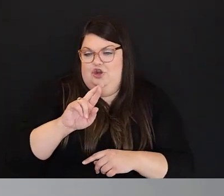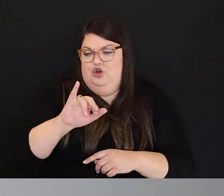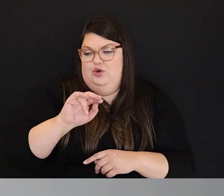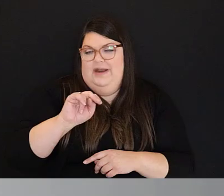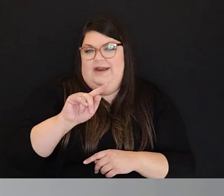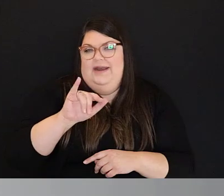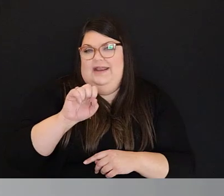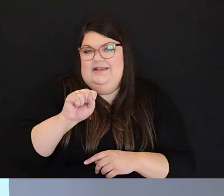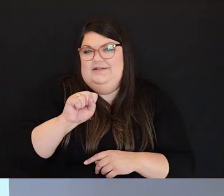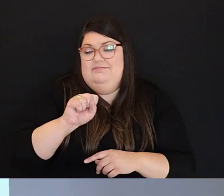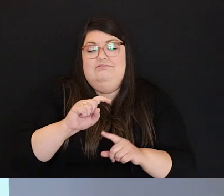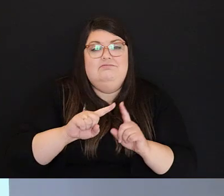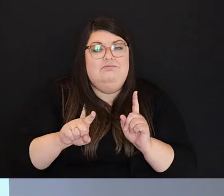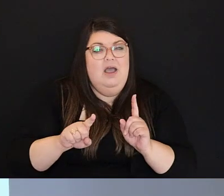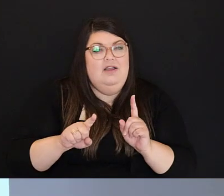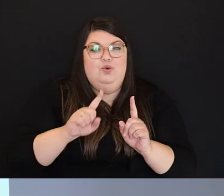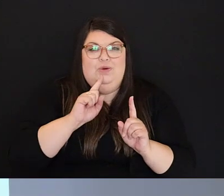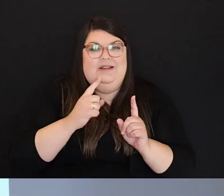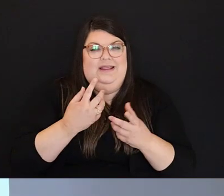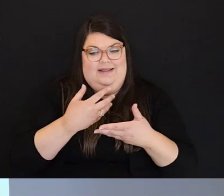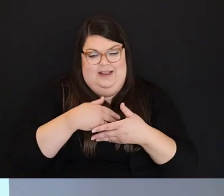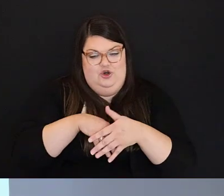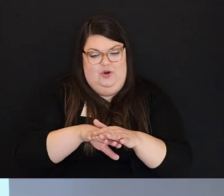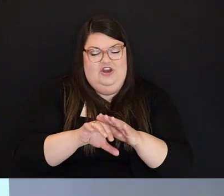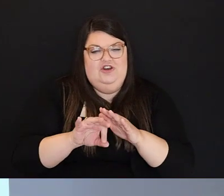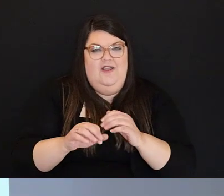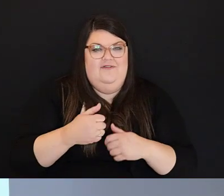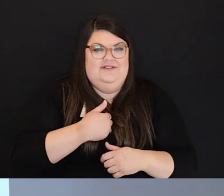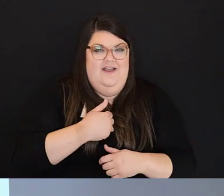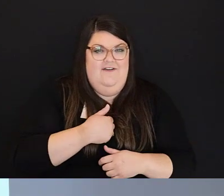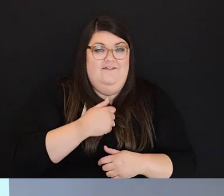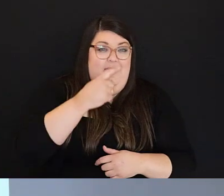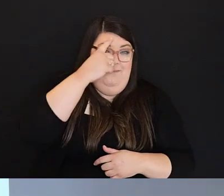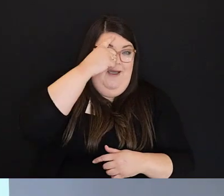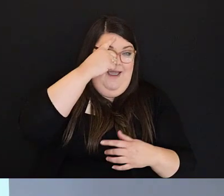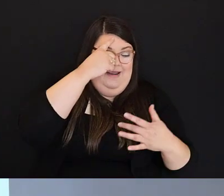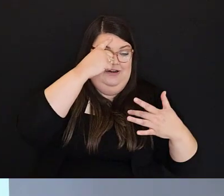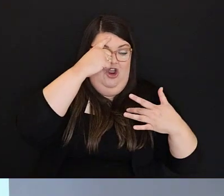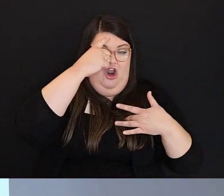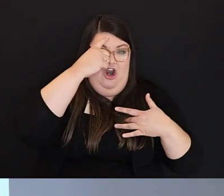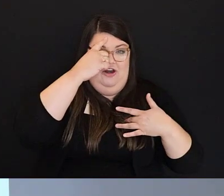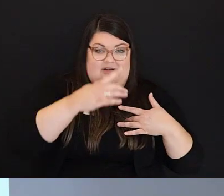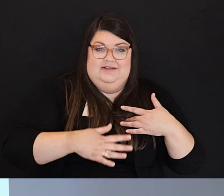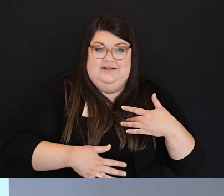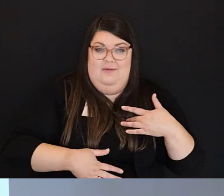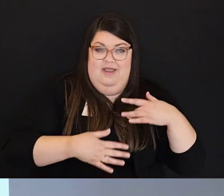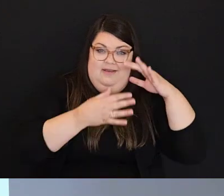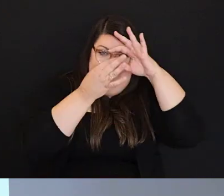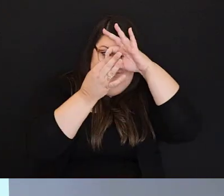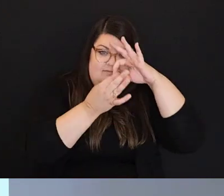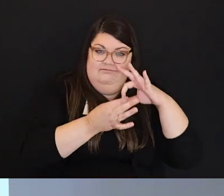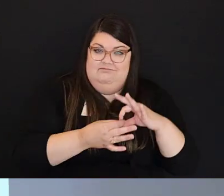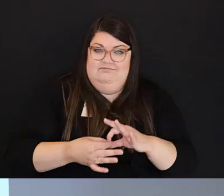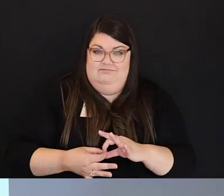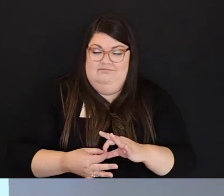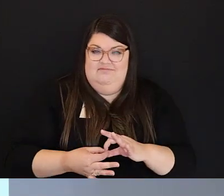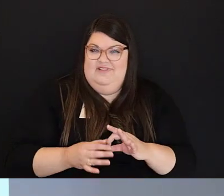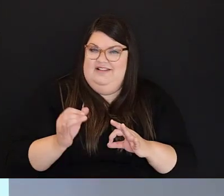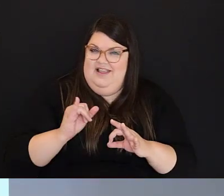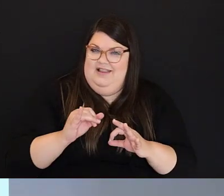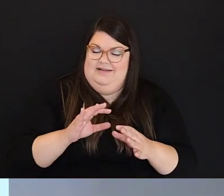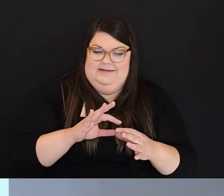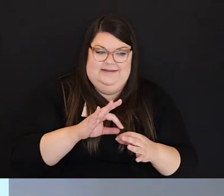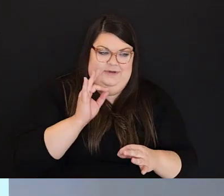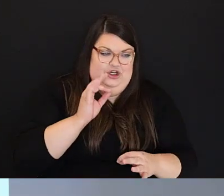the integration of self. Is it maybe like the mind, the heart, and the stomach? You know, is it like the spiritual